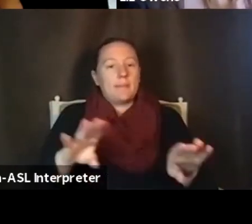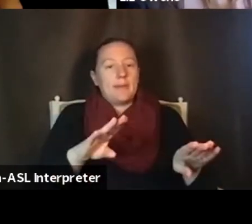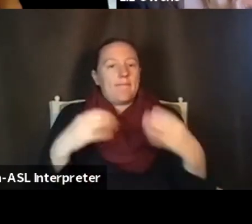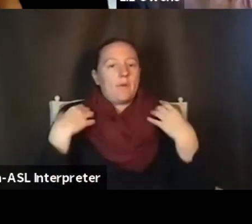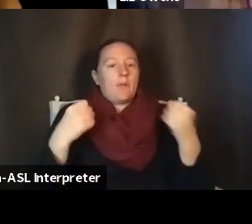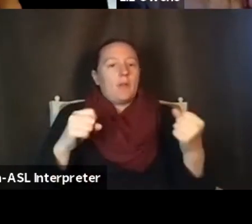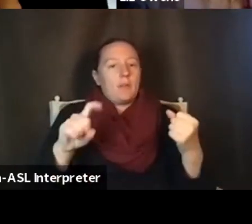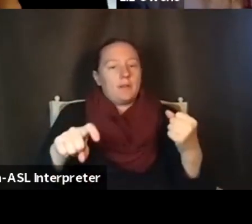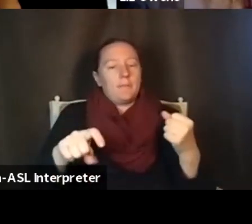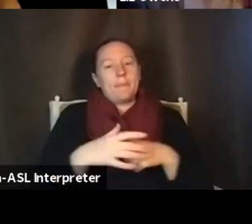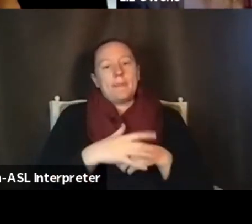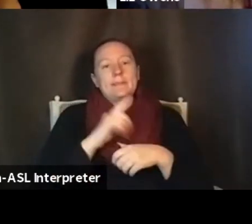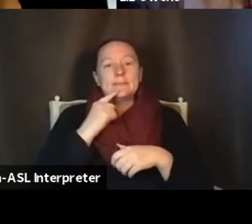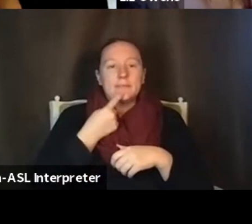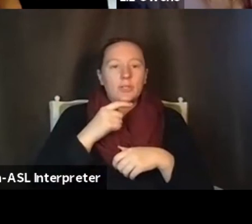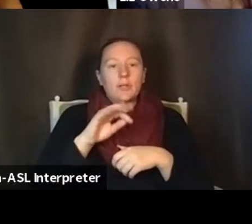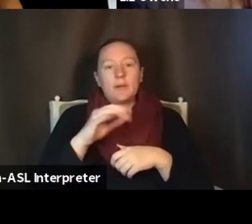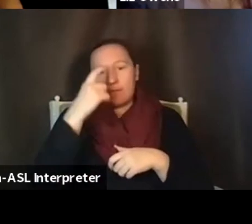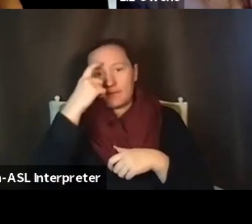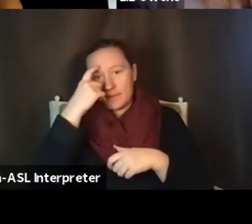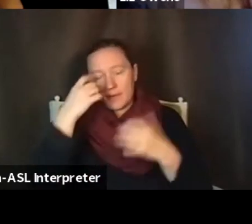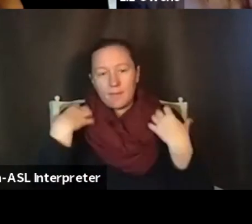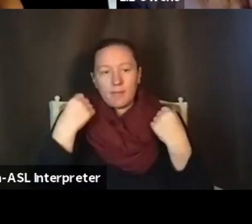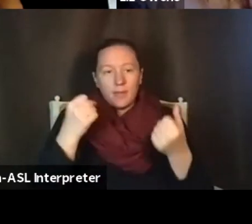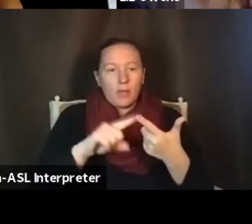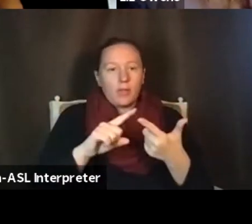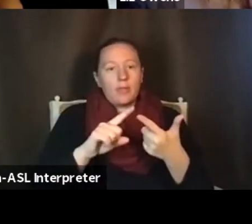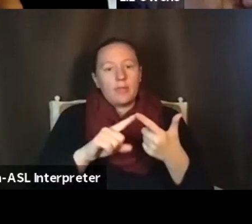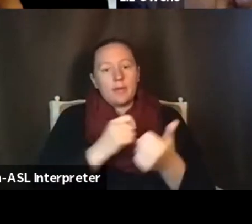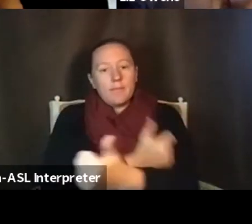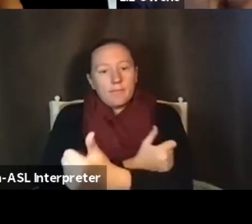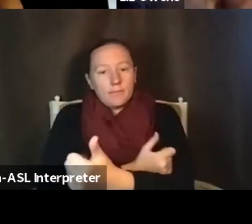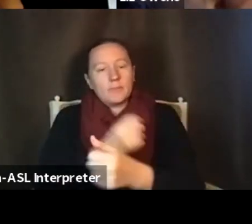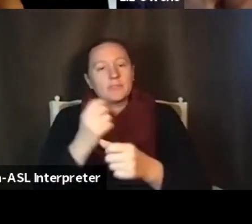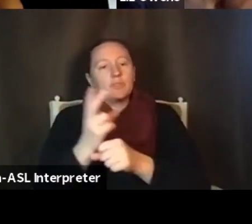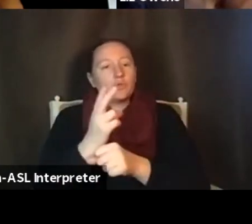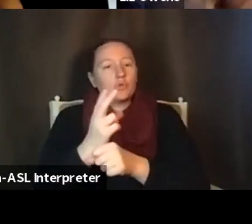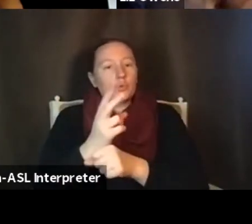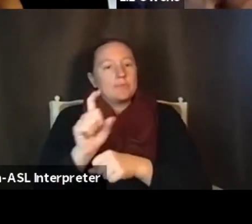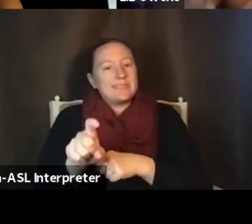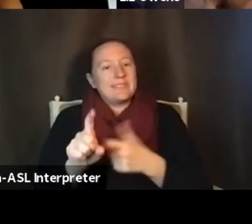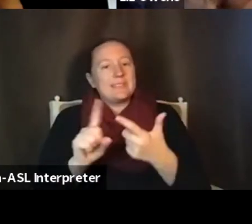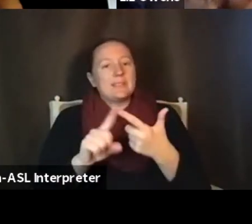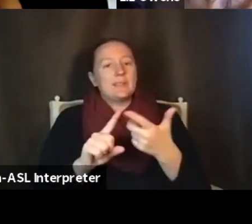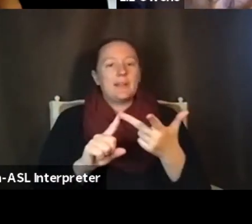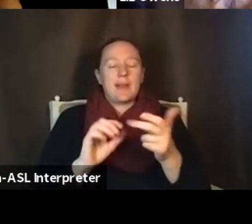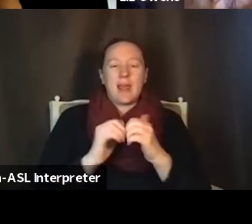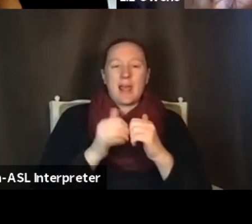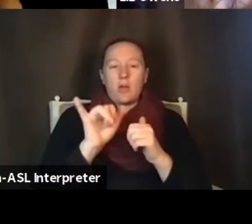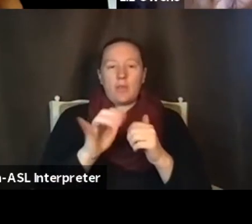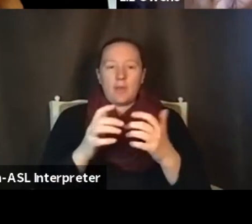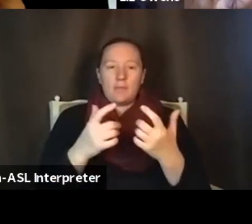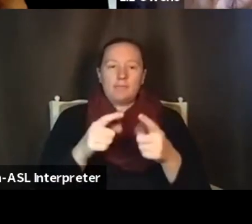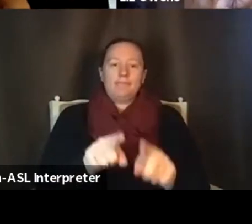the acuity of mental health and substance use need, as well as how that need aligns with